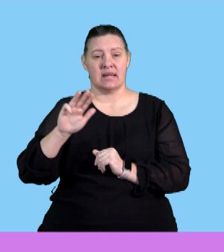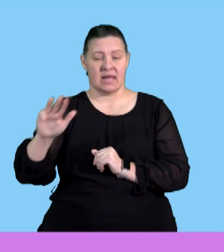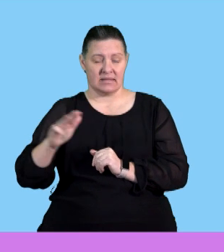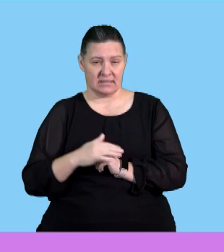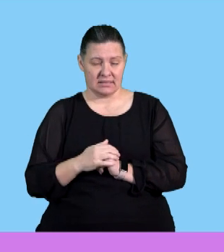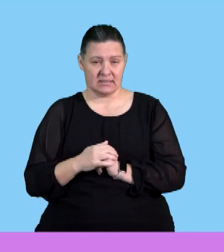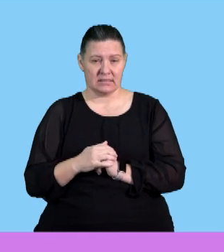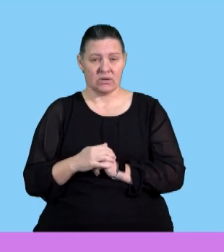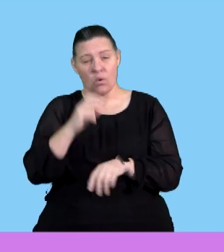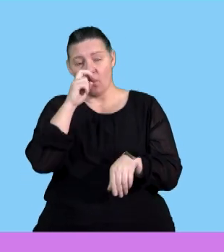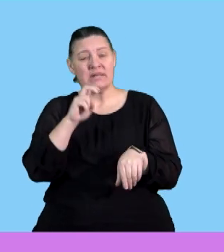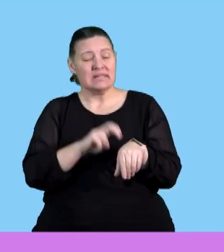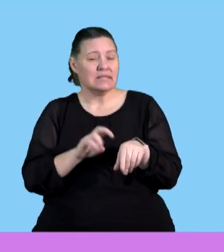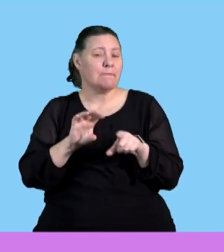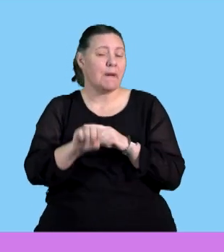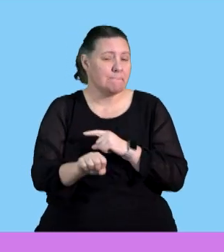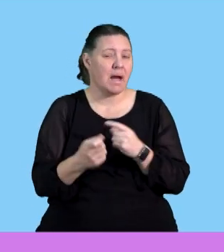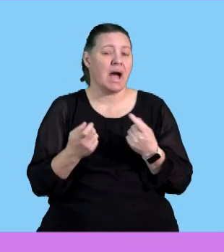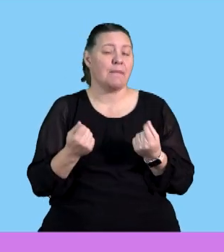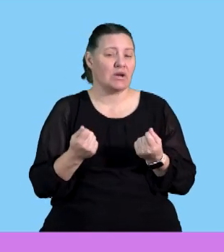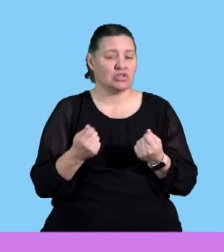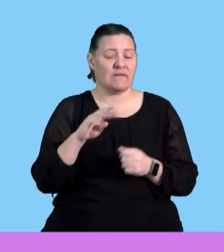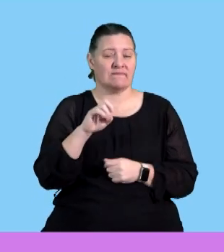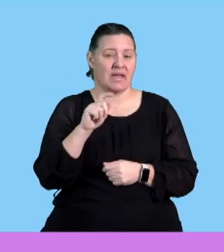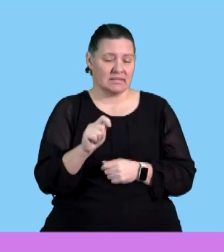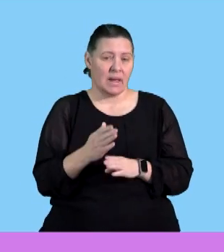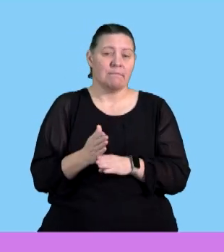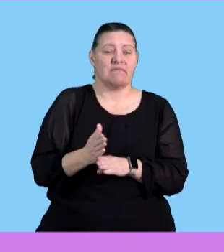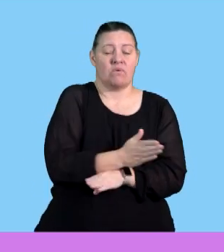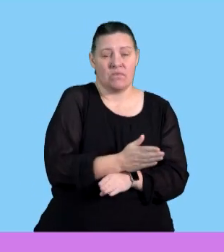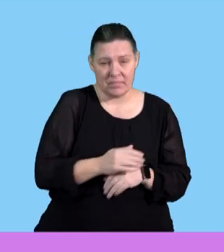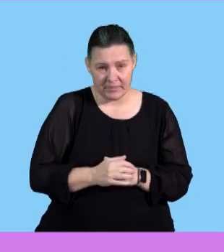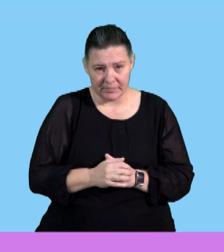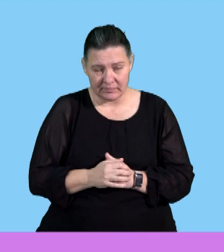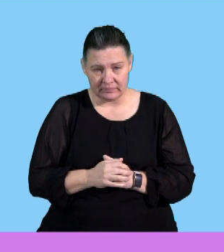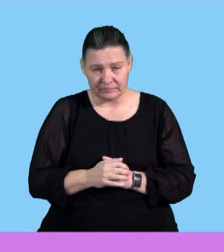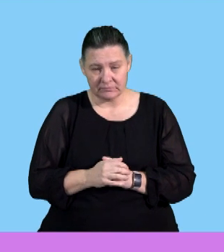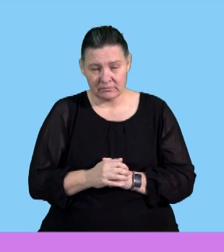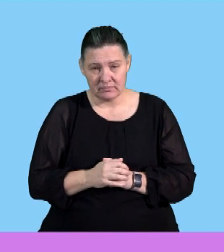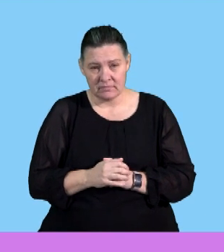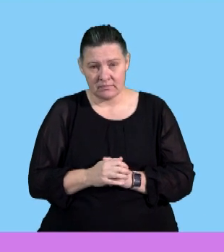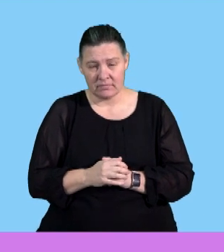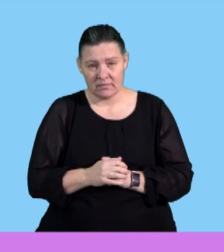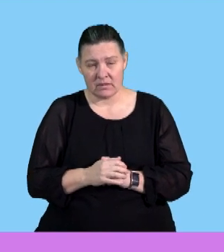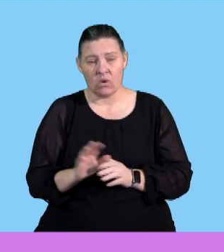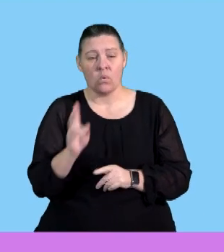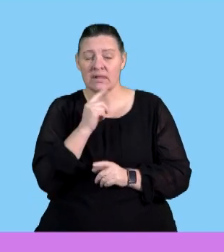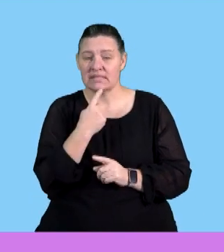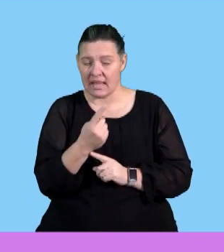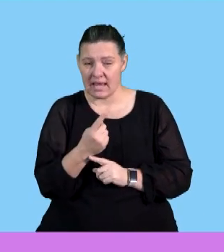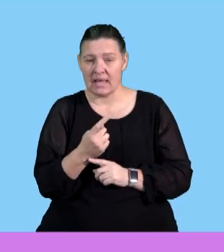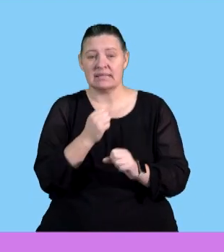108.99. So we need to find the amount of VAT before. So we are going to